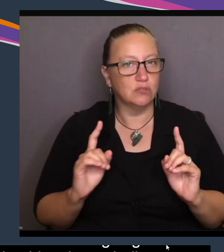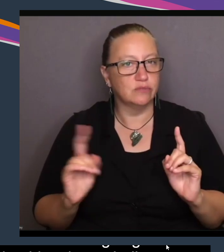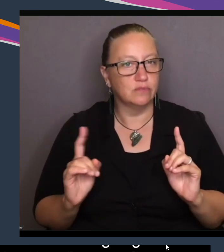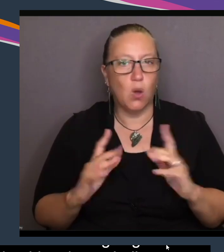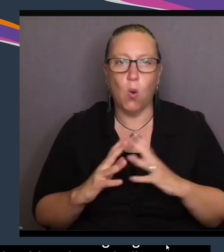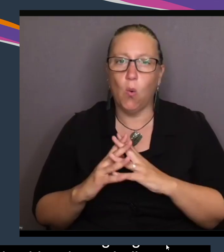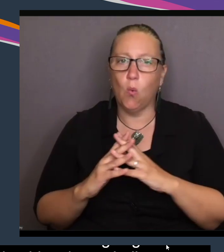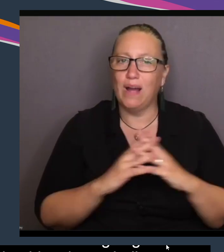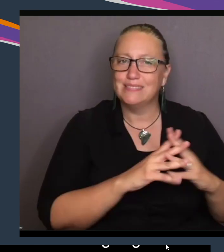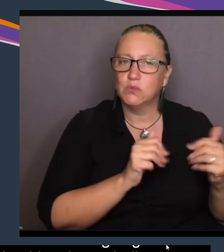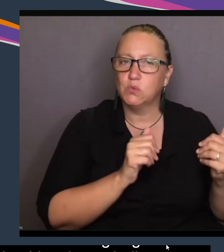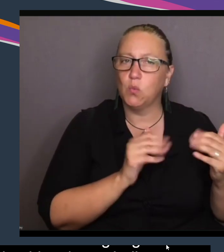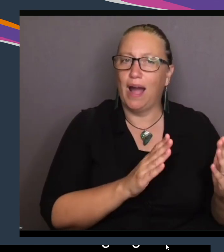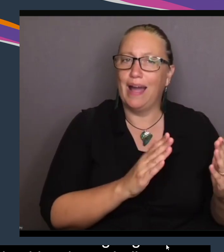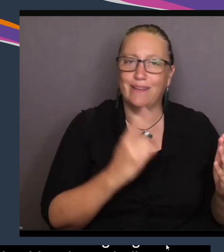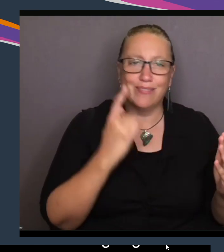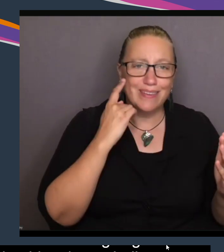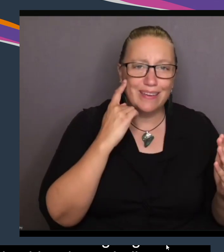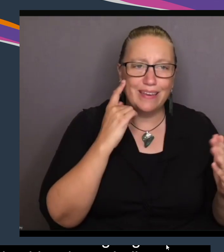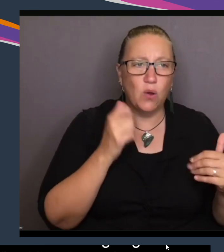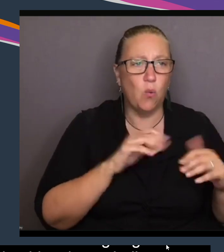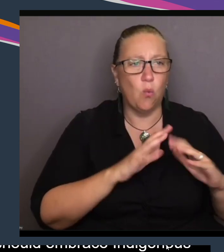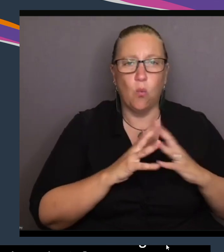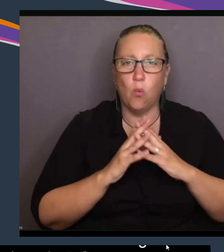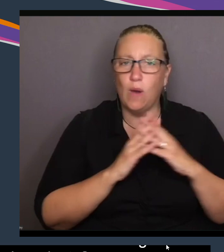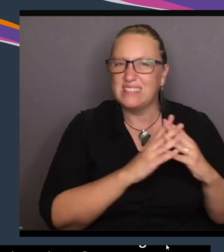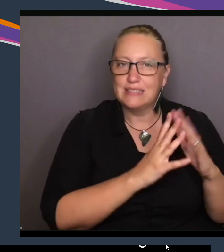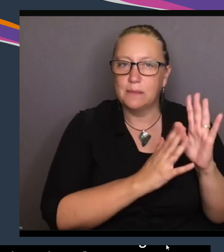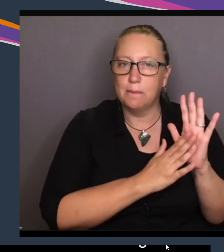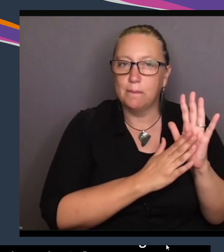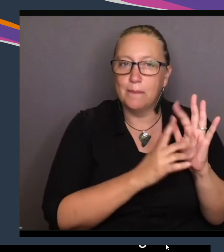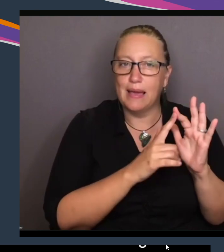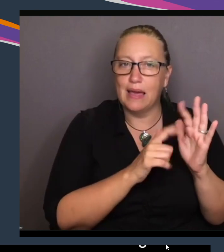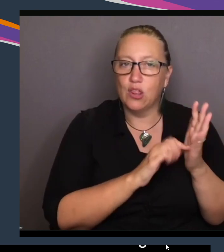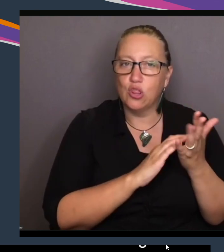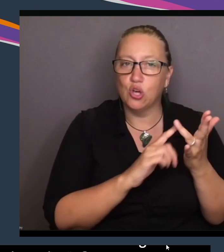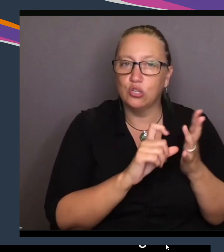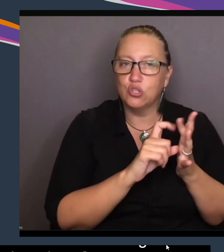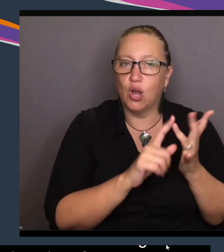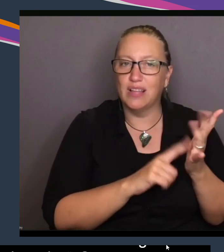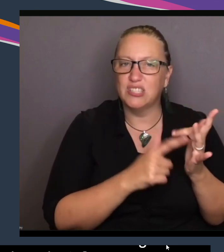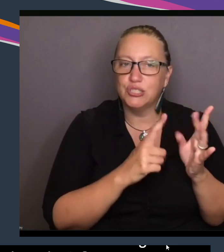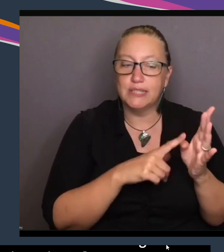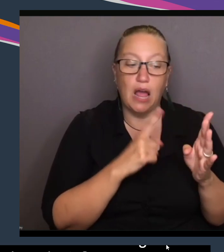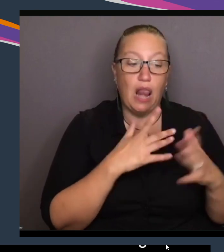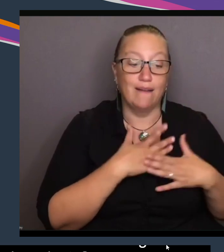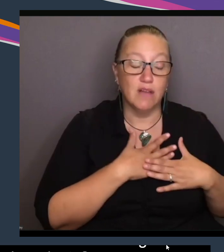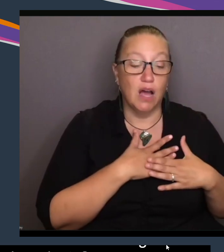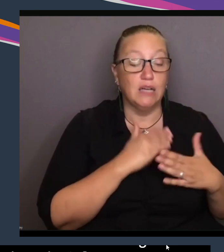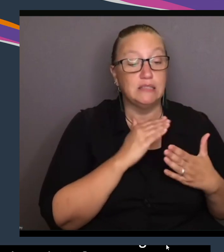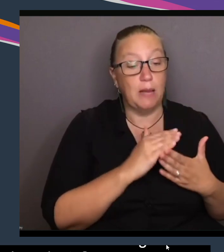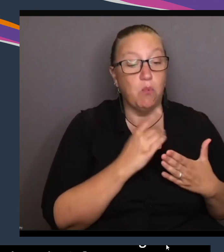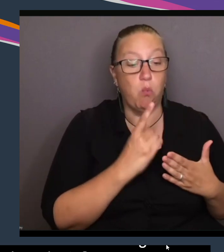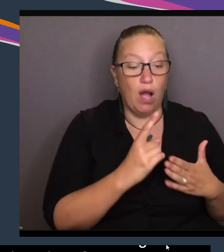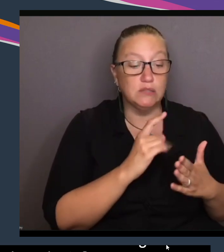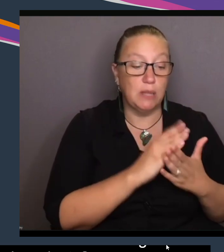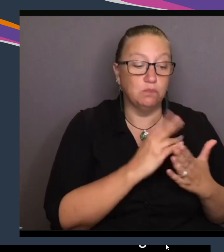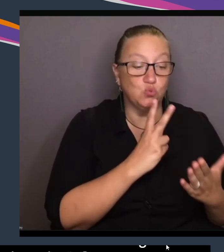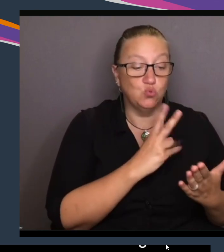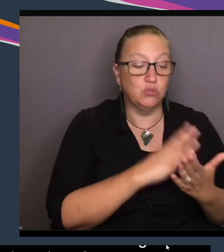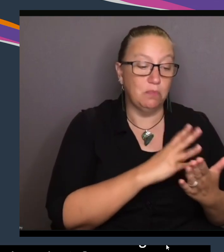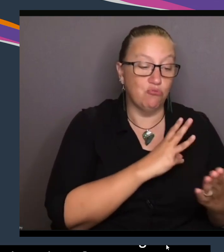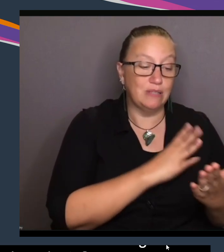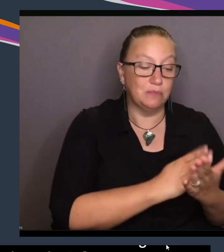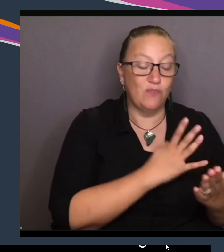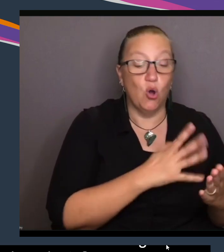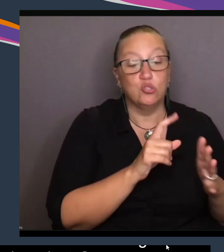Western approaches and methodologies of research is very procedure. Step 1, step 2, do your literature review, do this. Very different